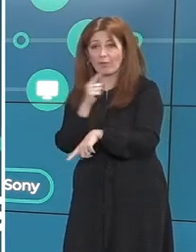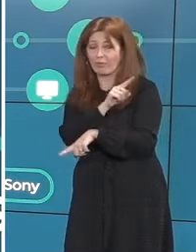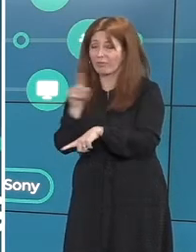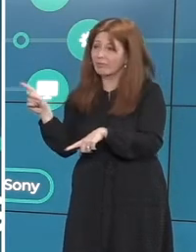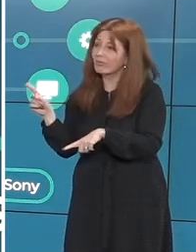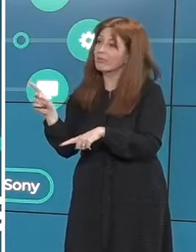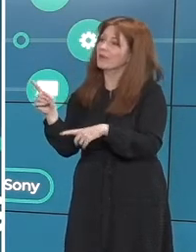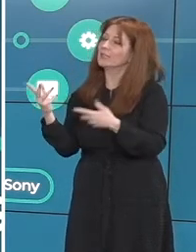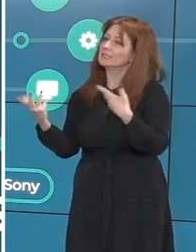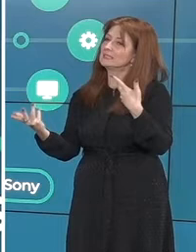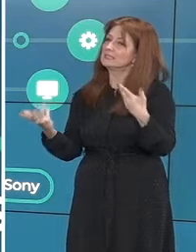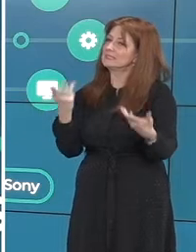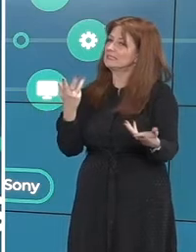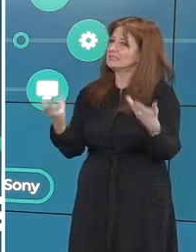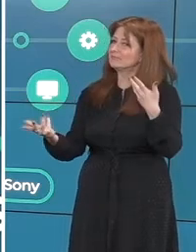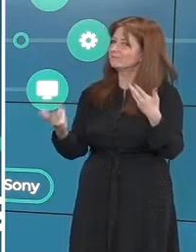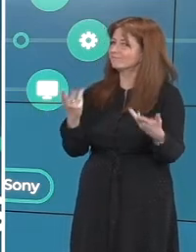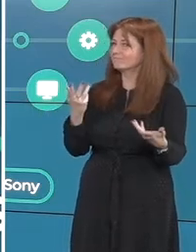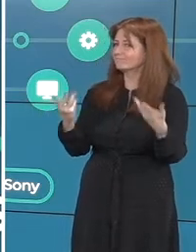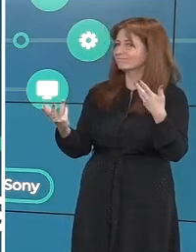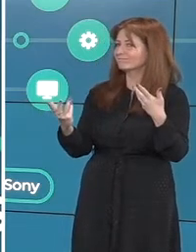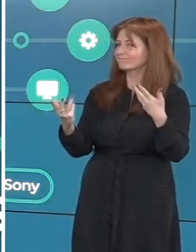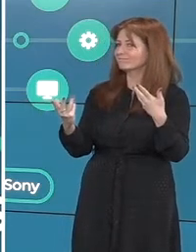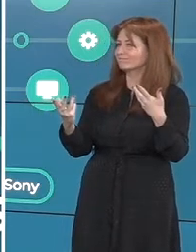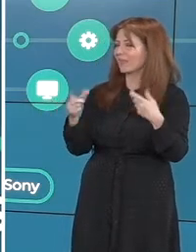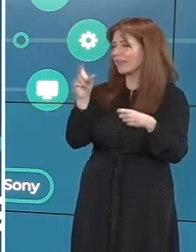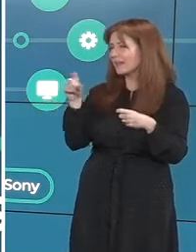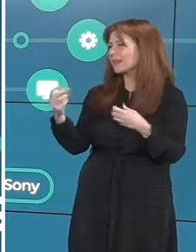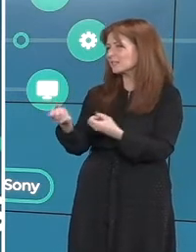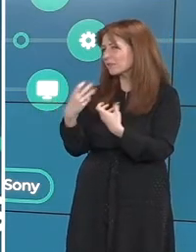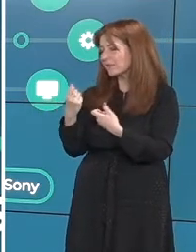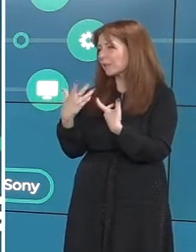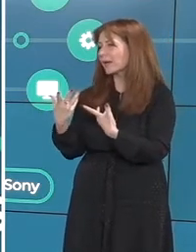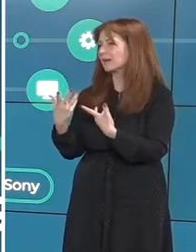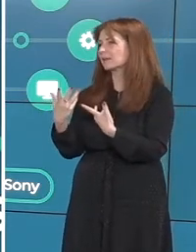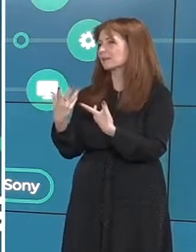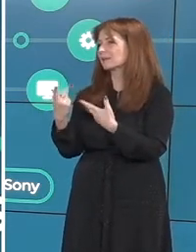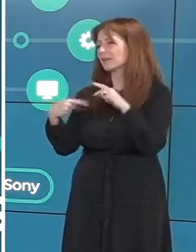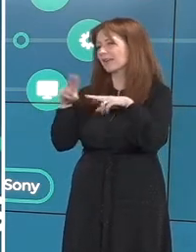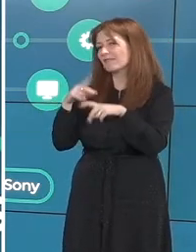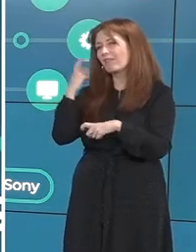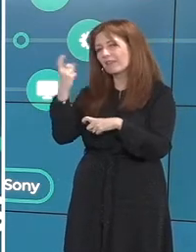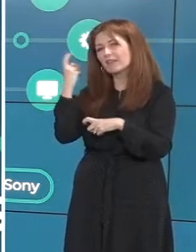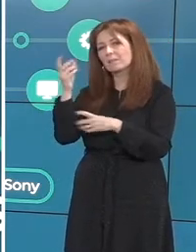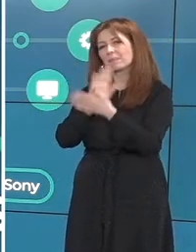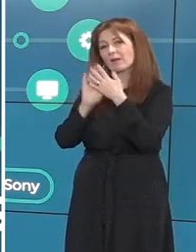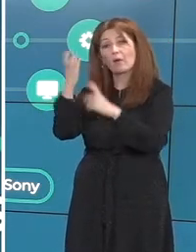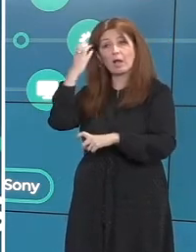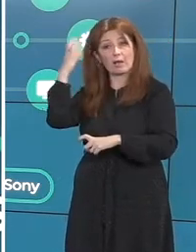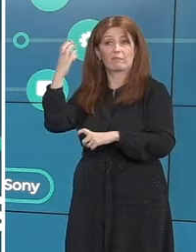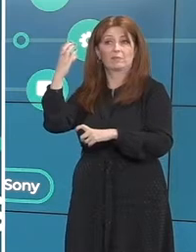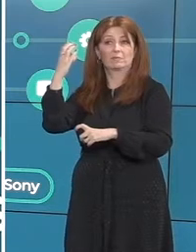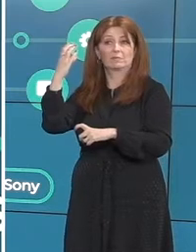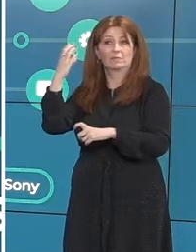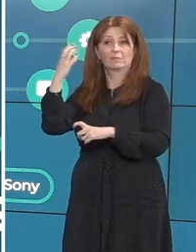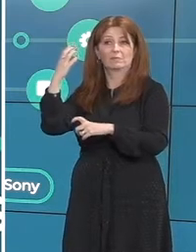access needs. And I think this point on customer feedback too, if I may, thinking about from a government side of things and public